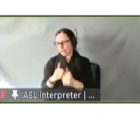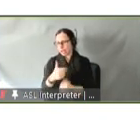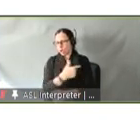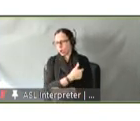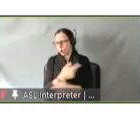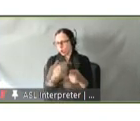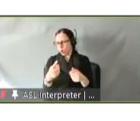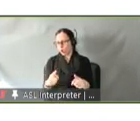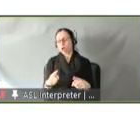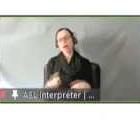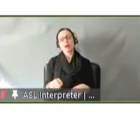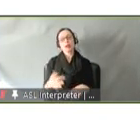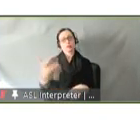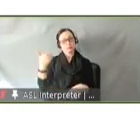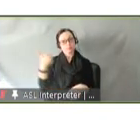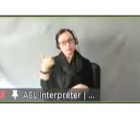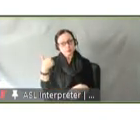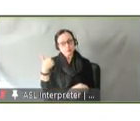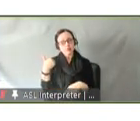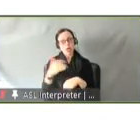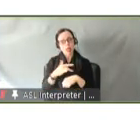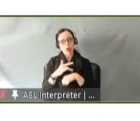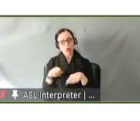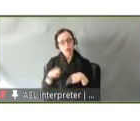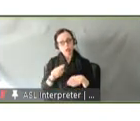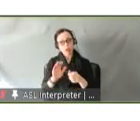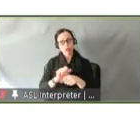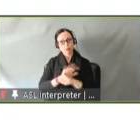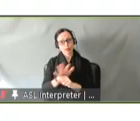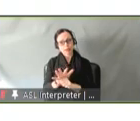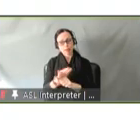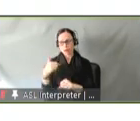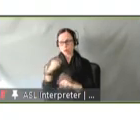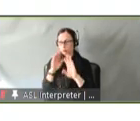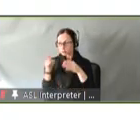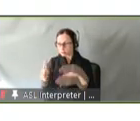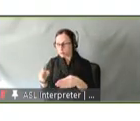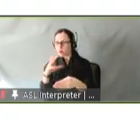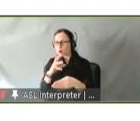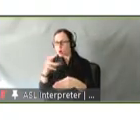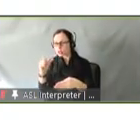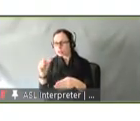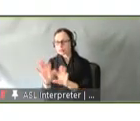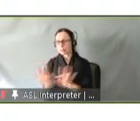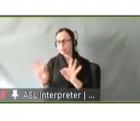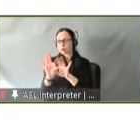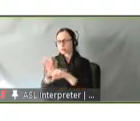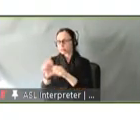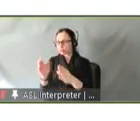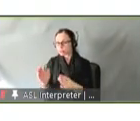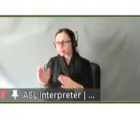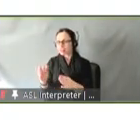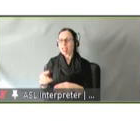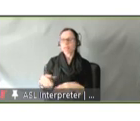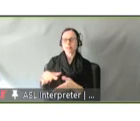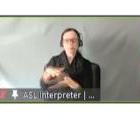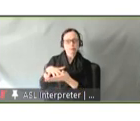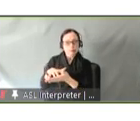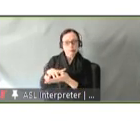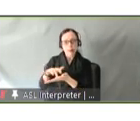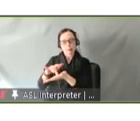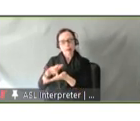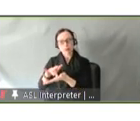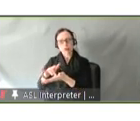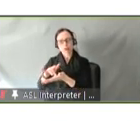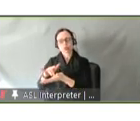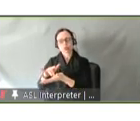in the pandemic, we had focused on the elderly, essential personnel, and those with high-risk medical conditions. And some